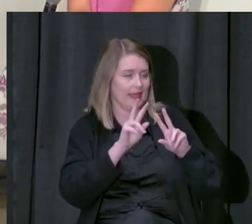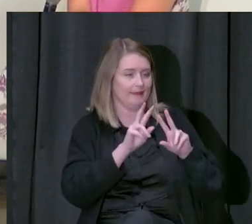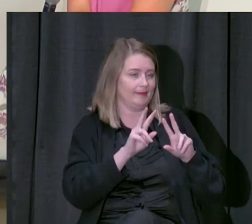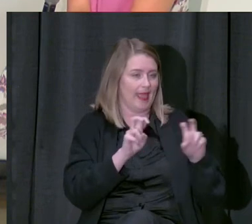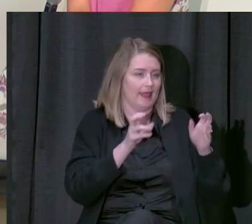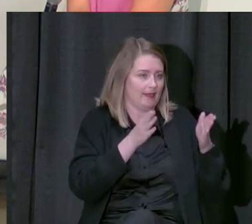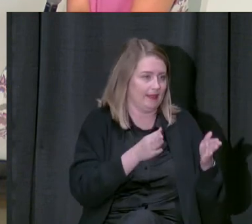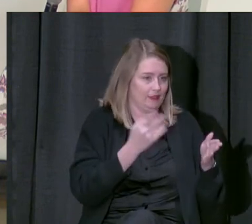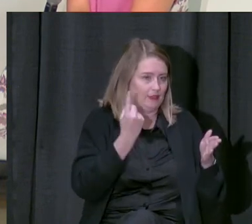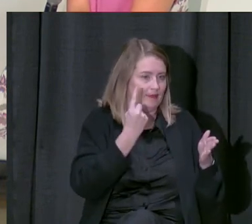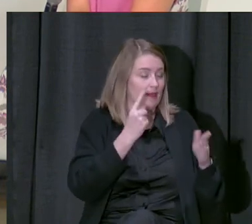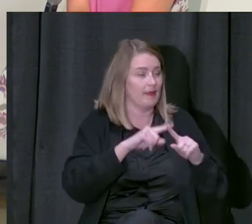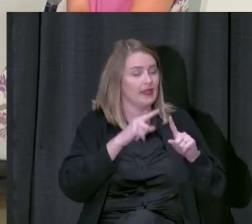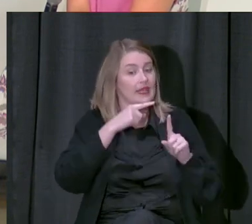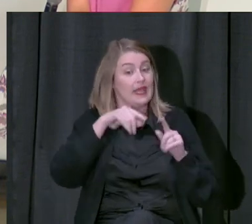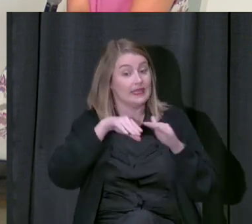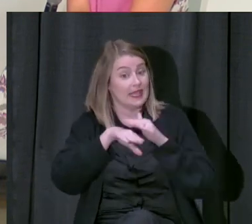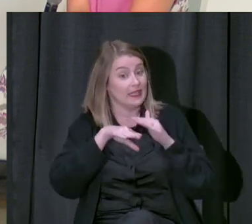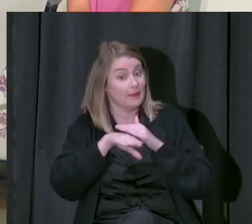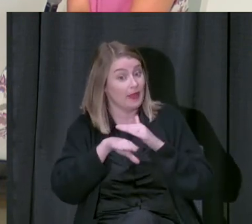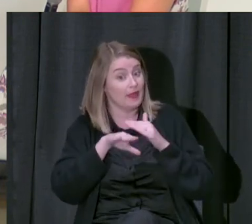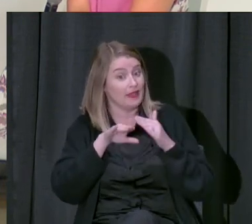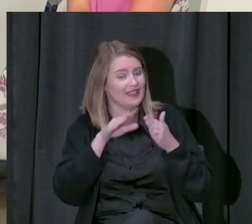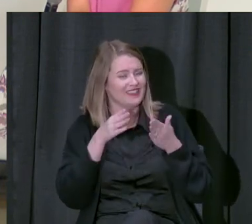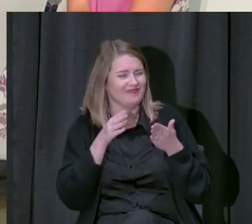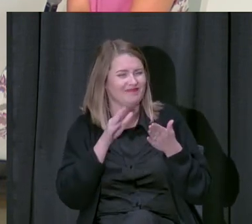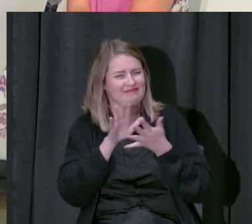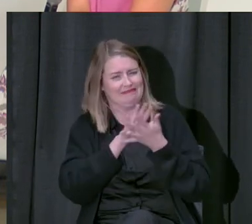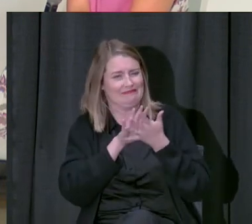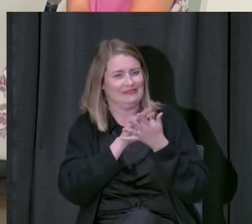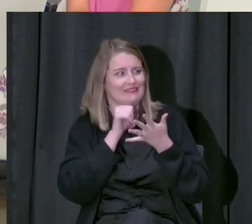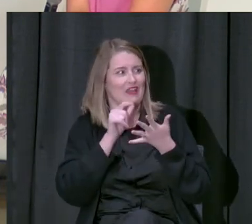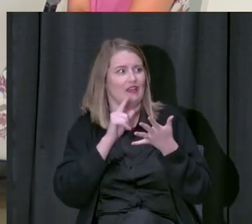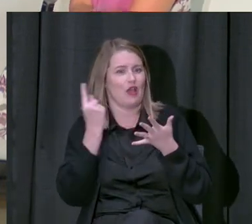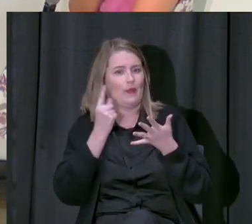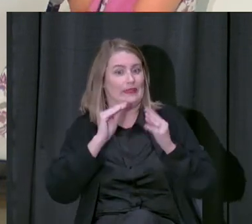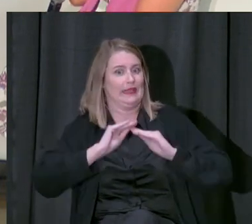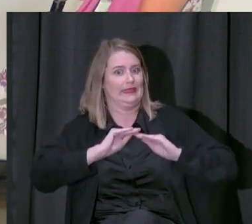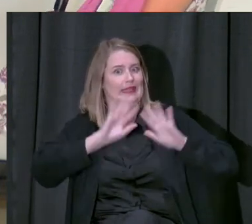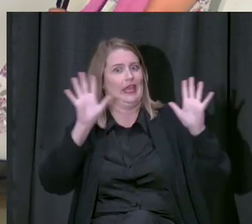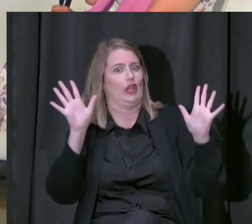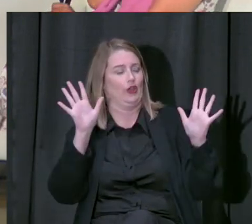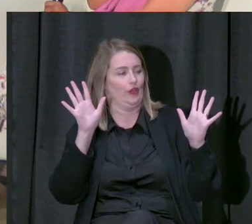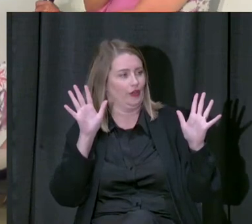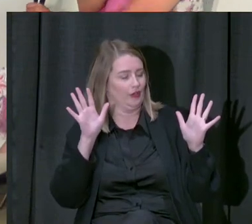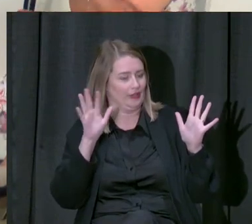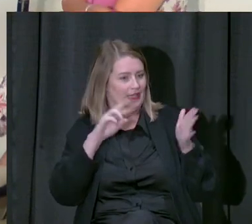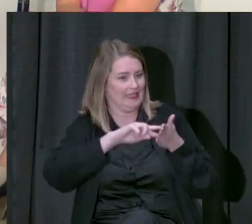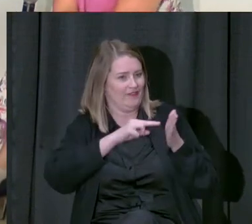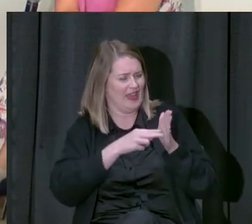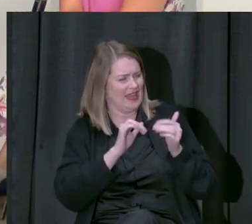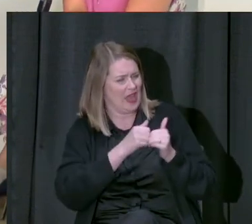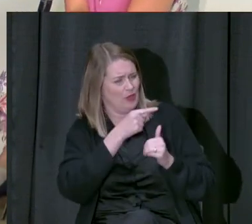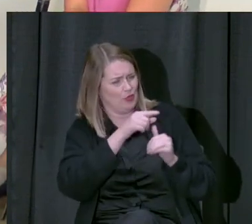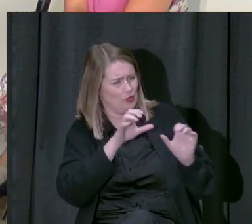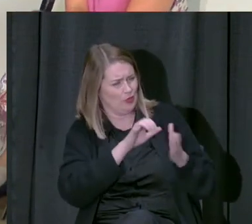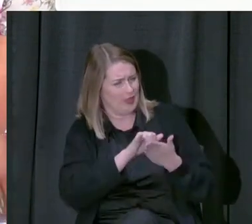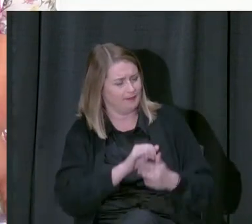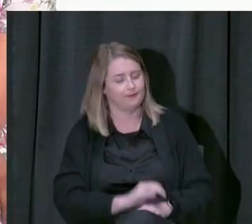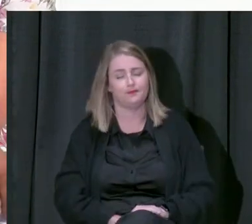like that, but accessibility, the path isn't really very clearly defined. I didn't know how you were doing that.